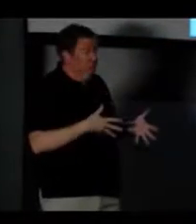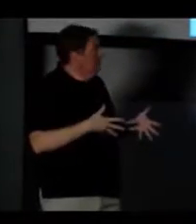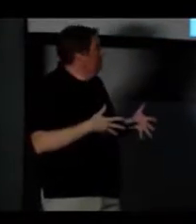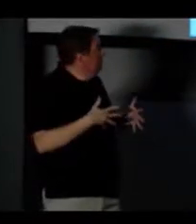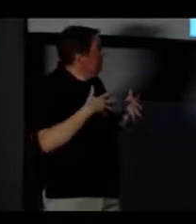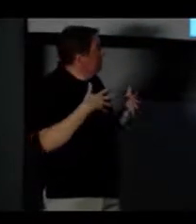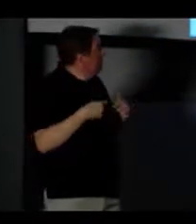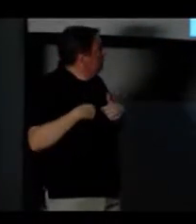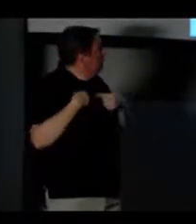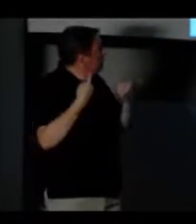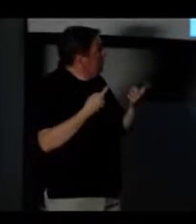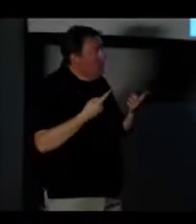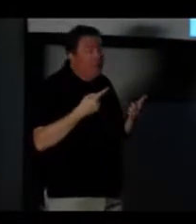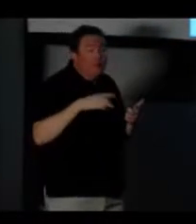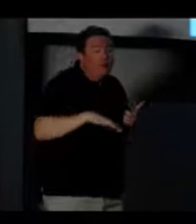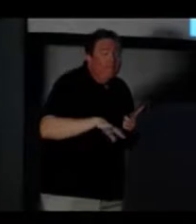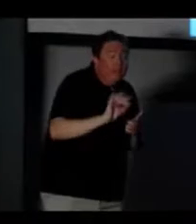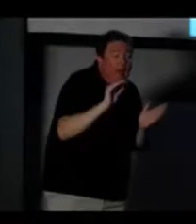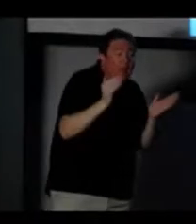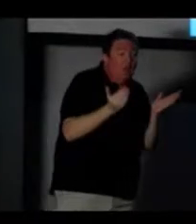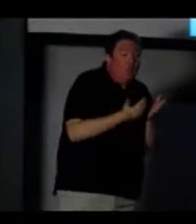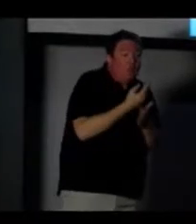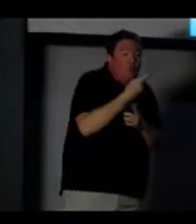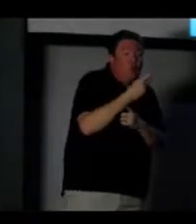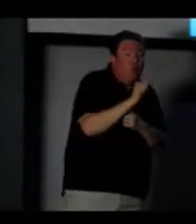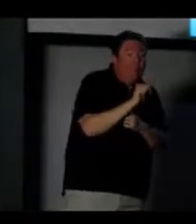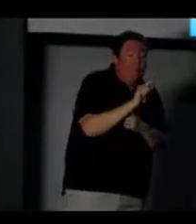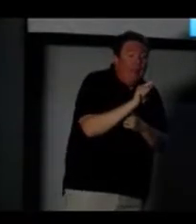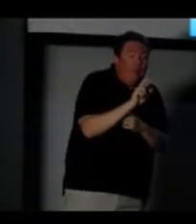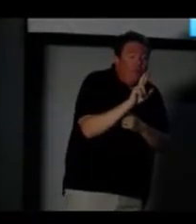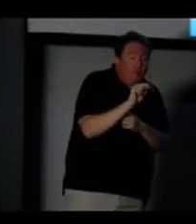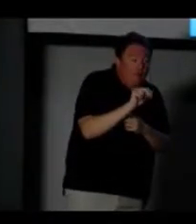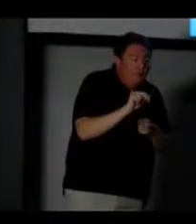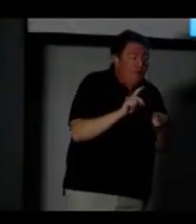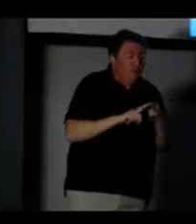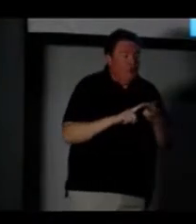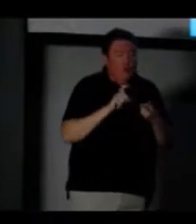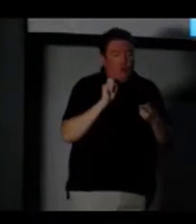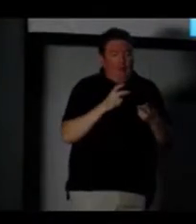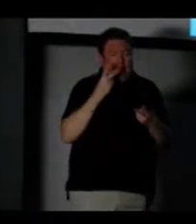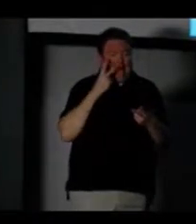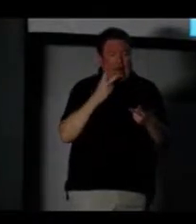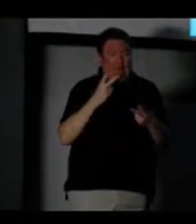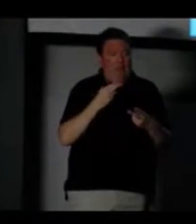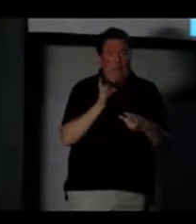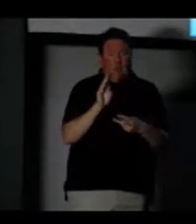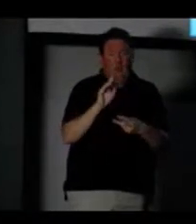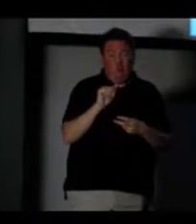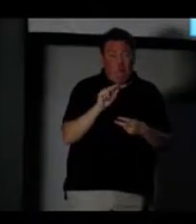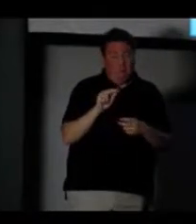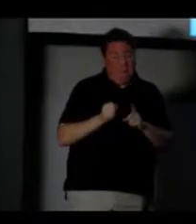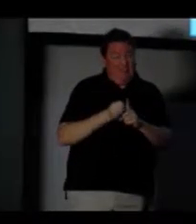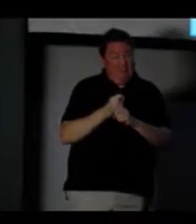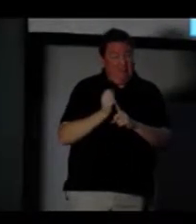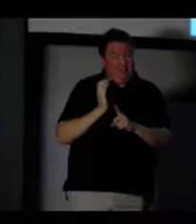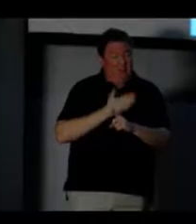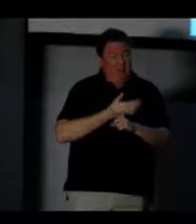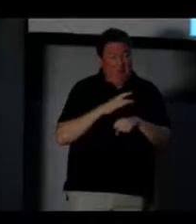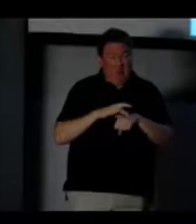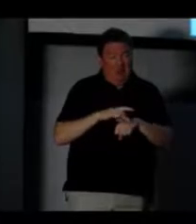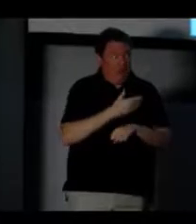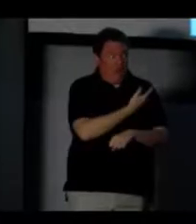So you can find new patterns of biodiversity. You can quantify humanity's impact on our planet for this